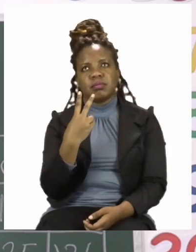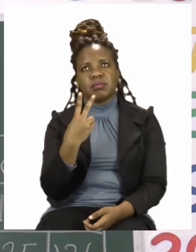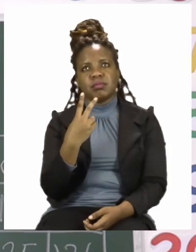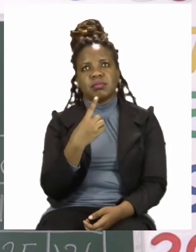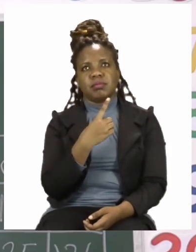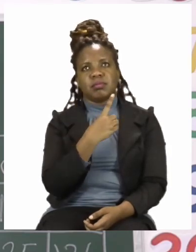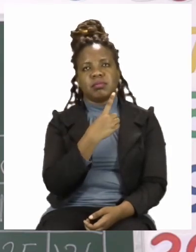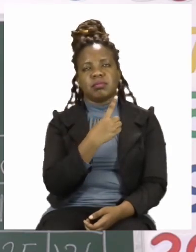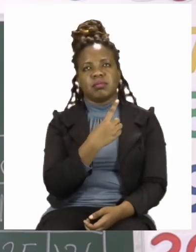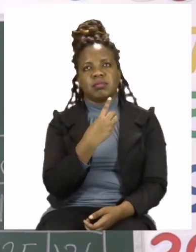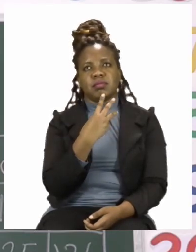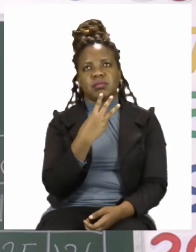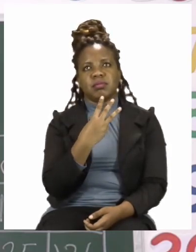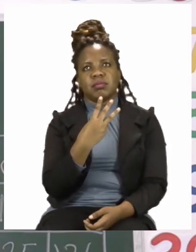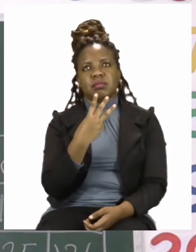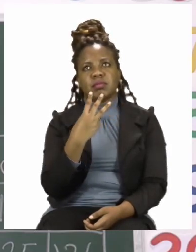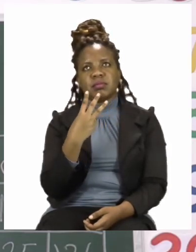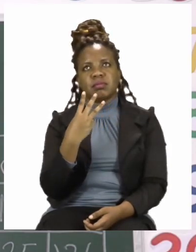132,